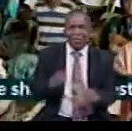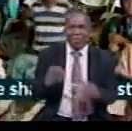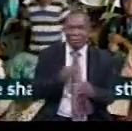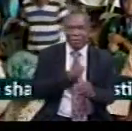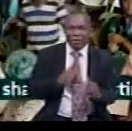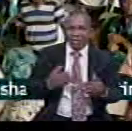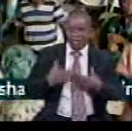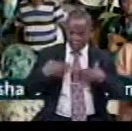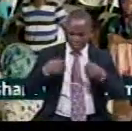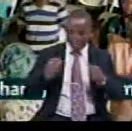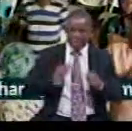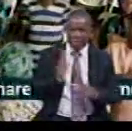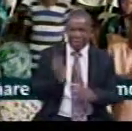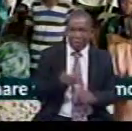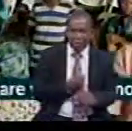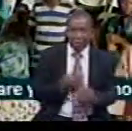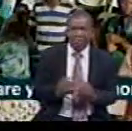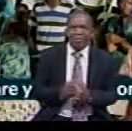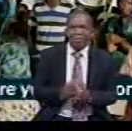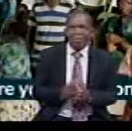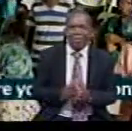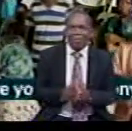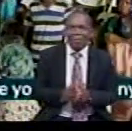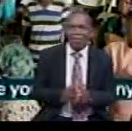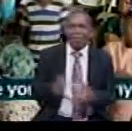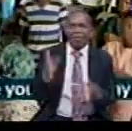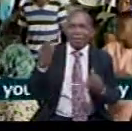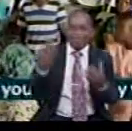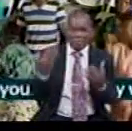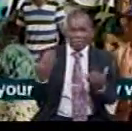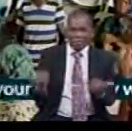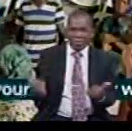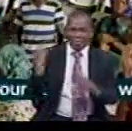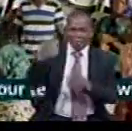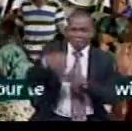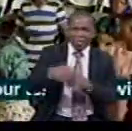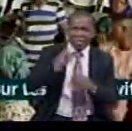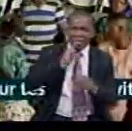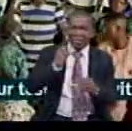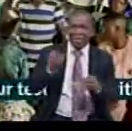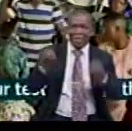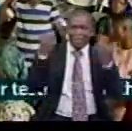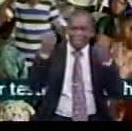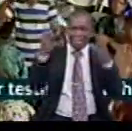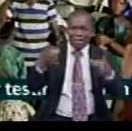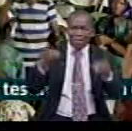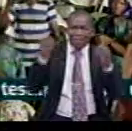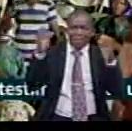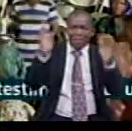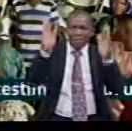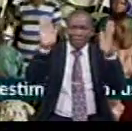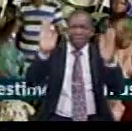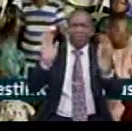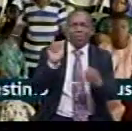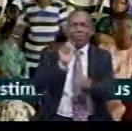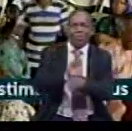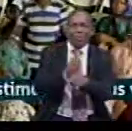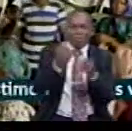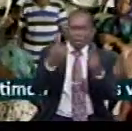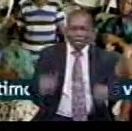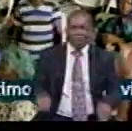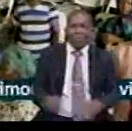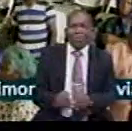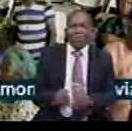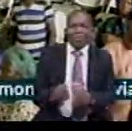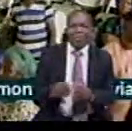say tonight is miracle galore. Look around you. God is moving in our